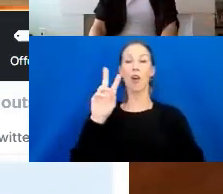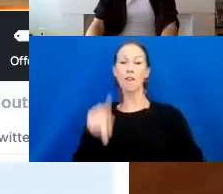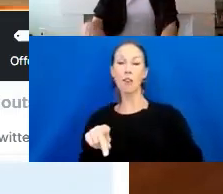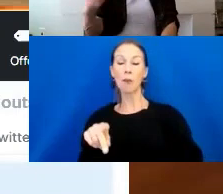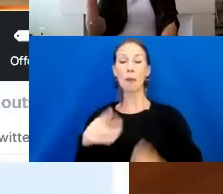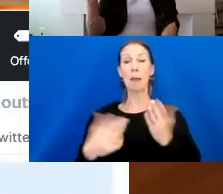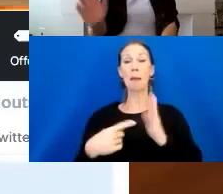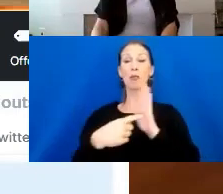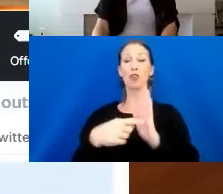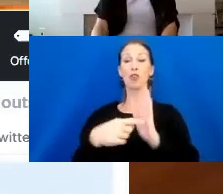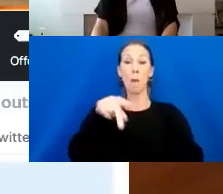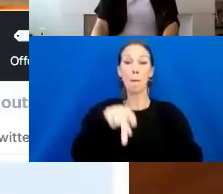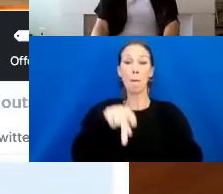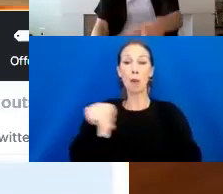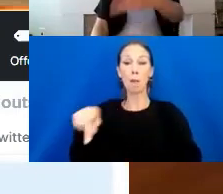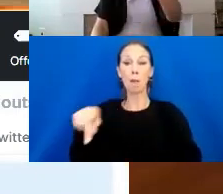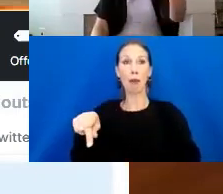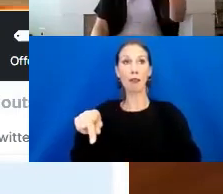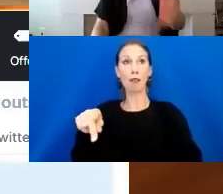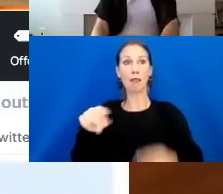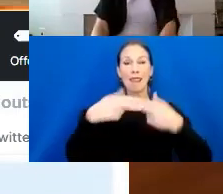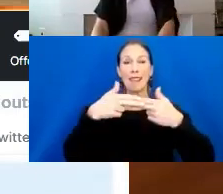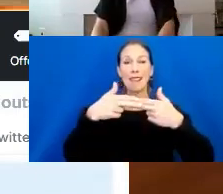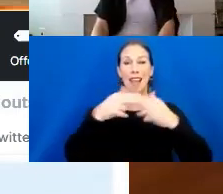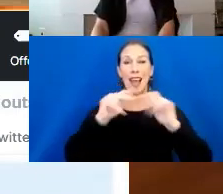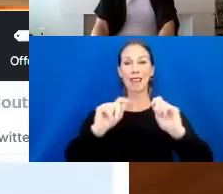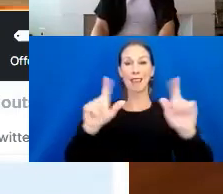PowerPoint or the chair of a SIG or someone who